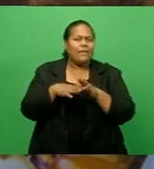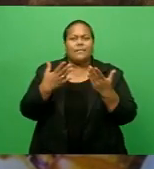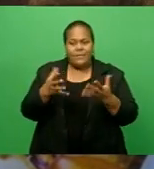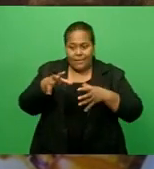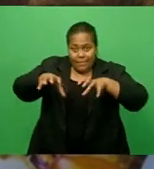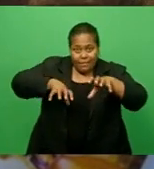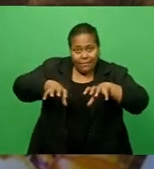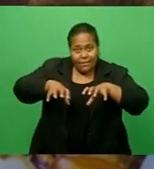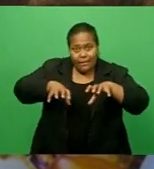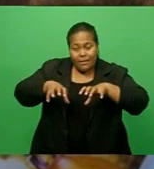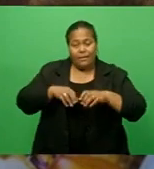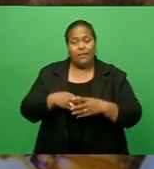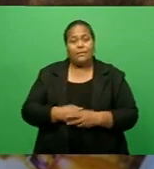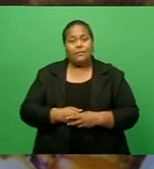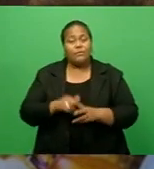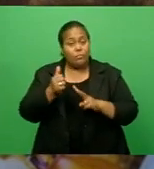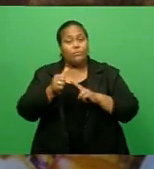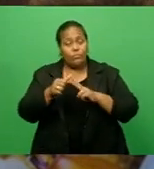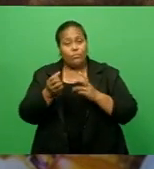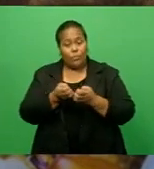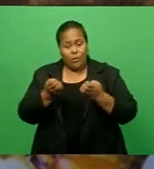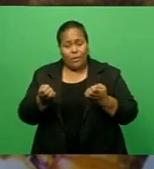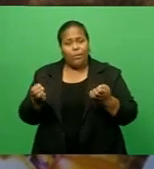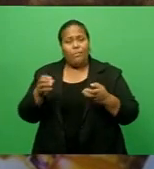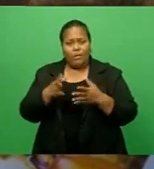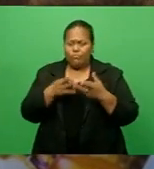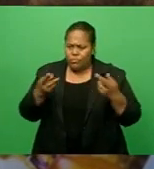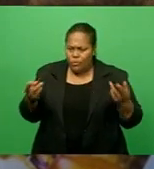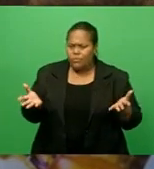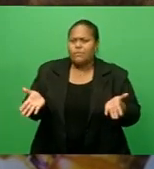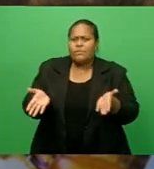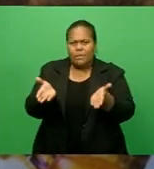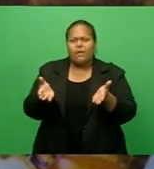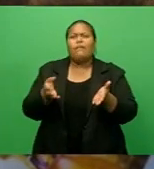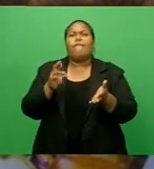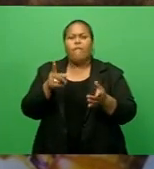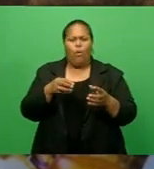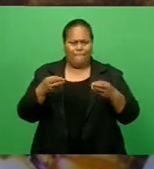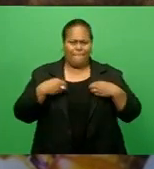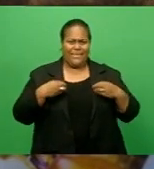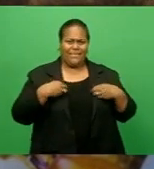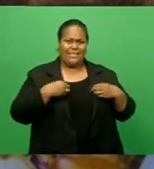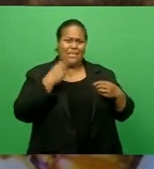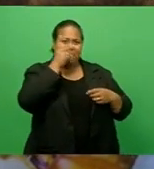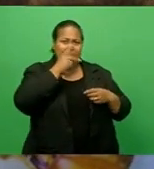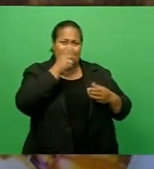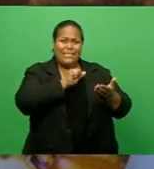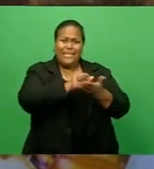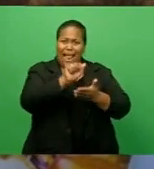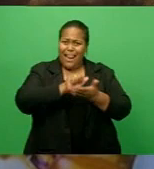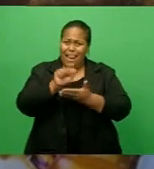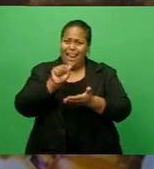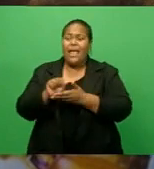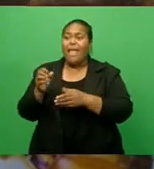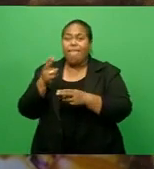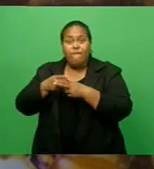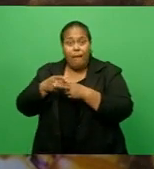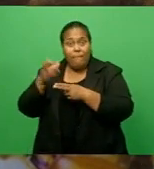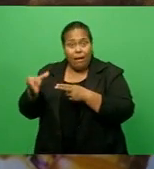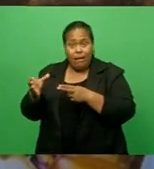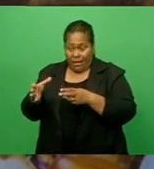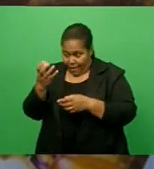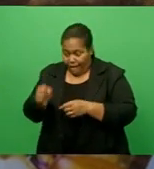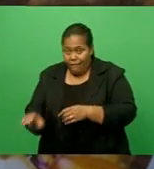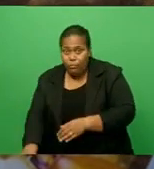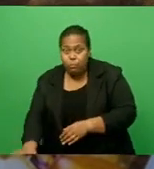activities and materials targeting commercial pig producers, subsistence farmers, the Ministry